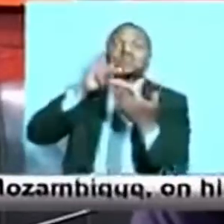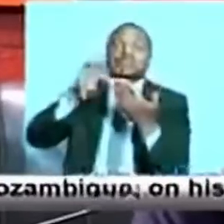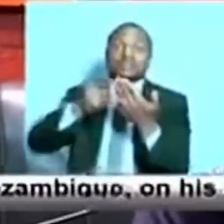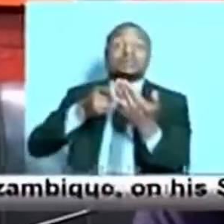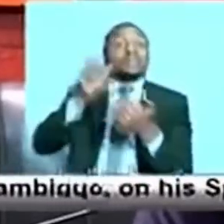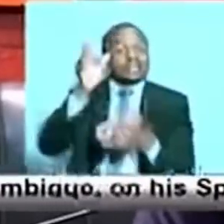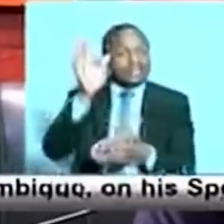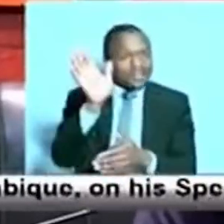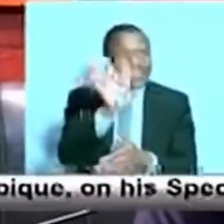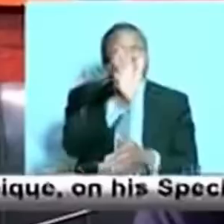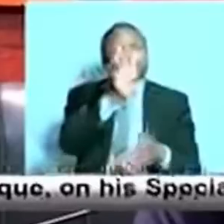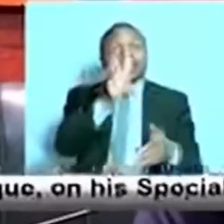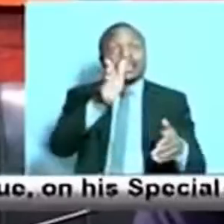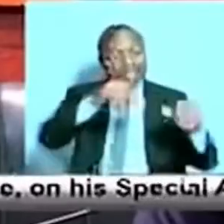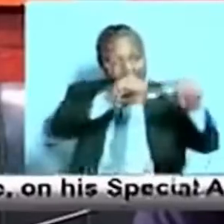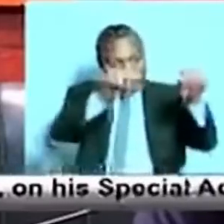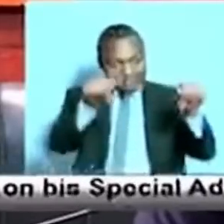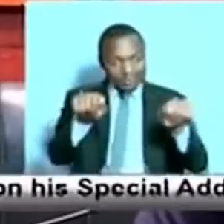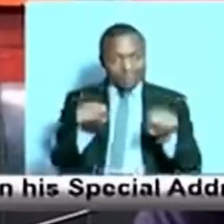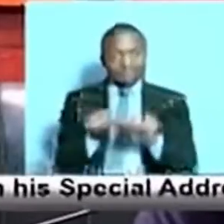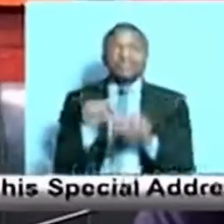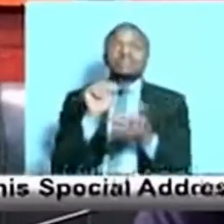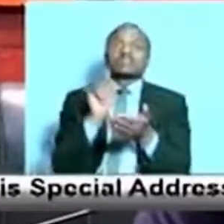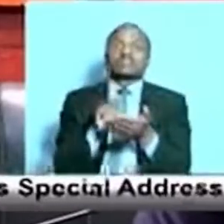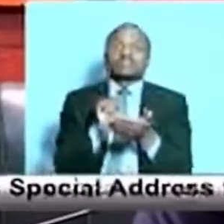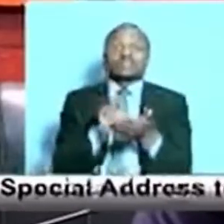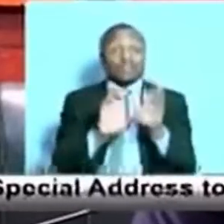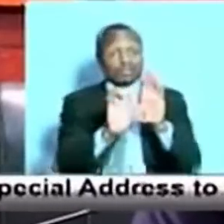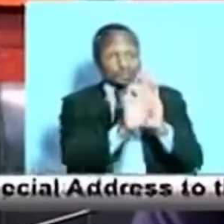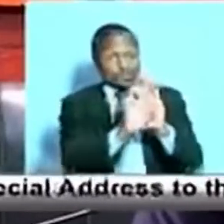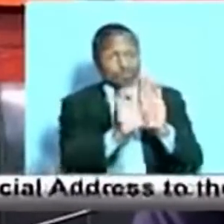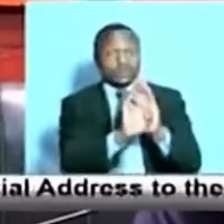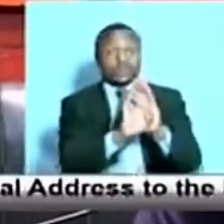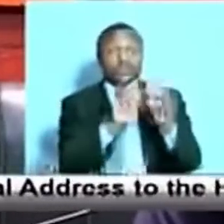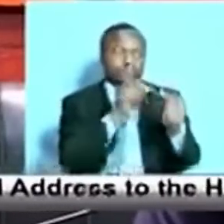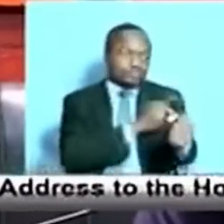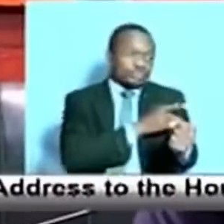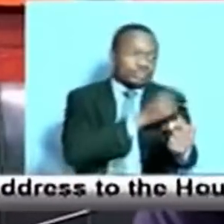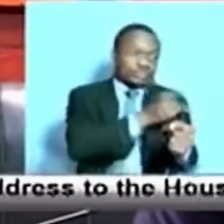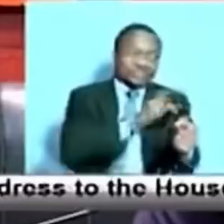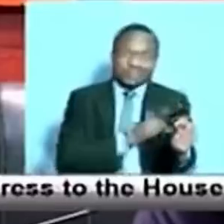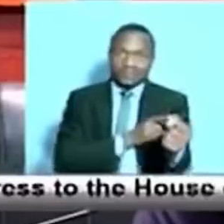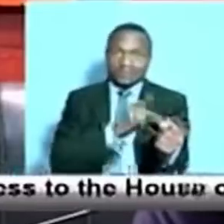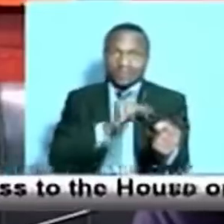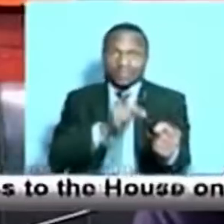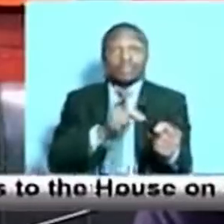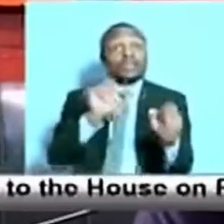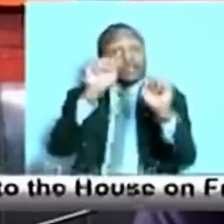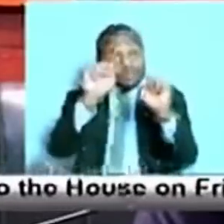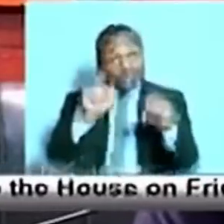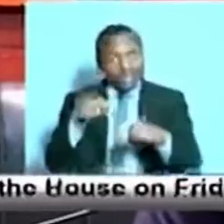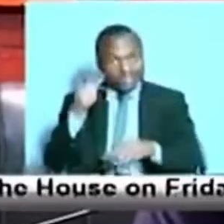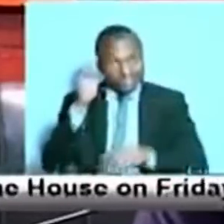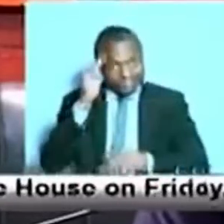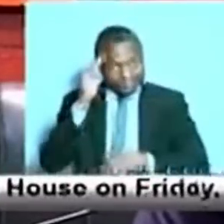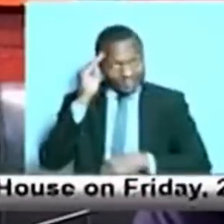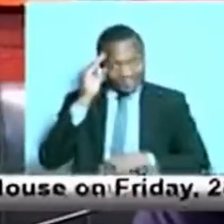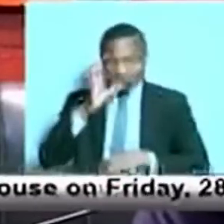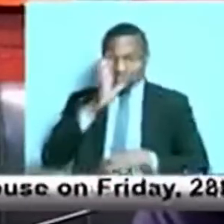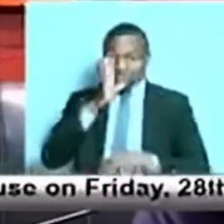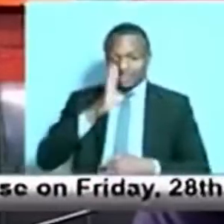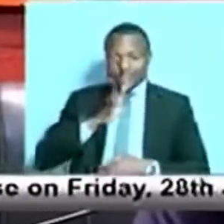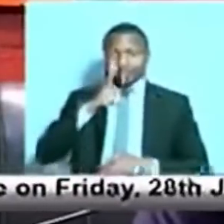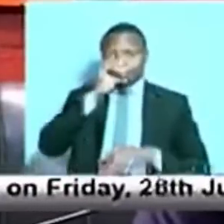their localities. This is a classic example of decentralization. You may wish to know, Madam